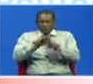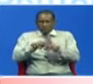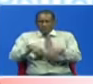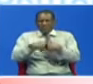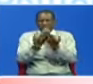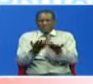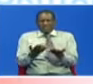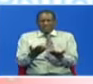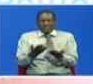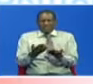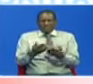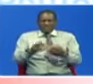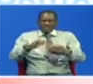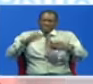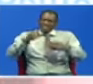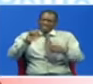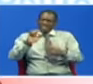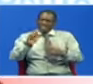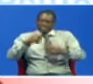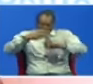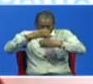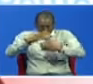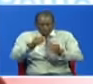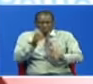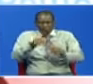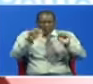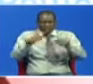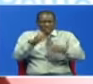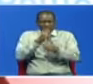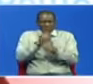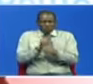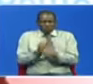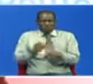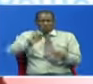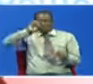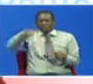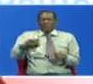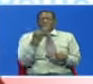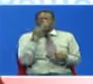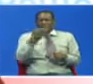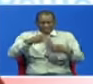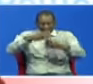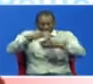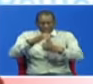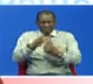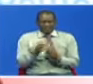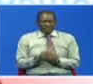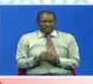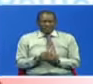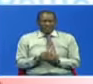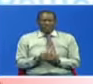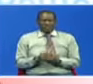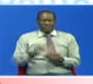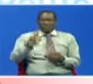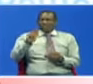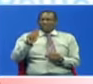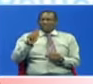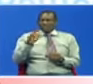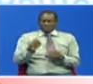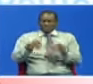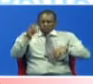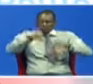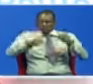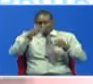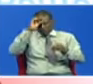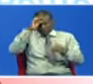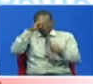COVID-19 diagnostic kits that are capable of conducting over 1,300 tests. The kits will contribute to the government's